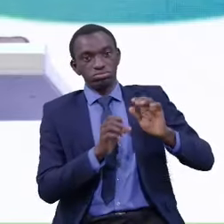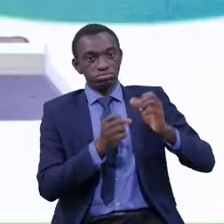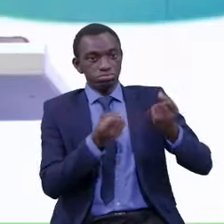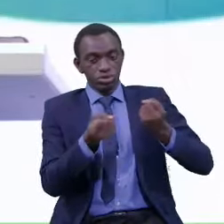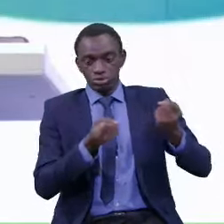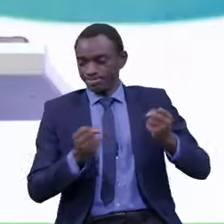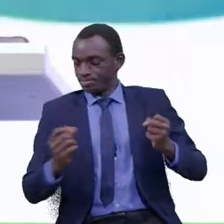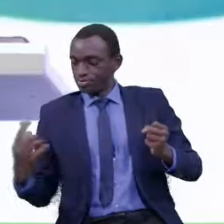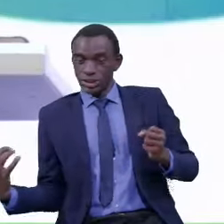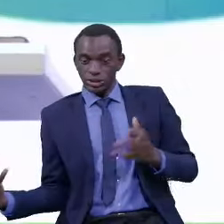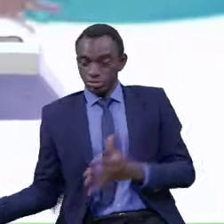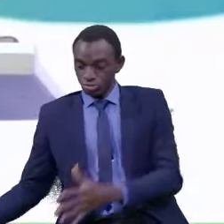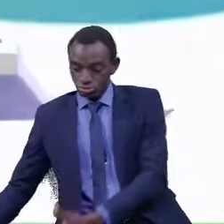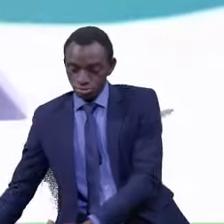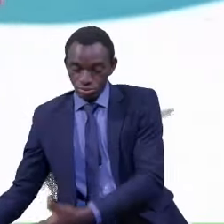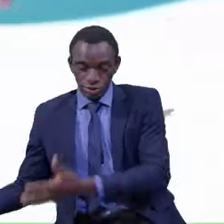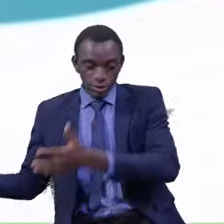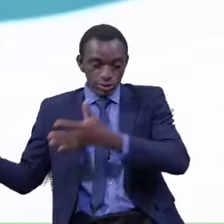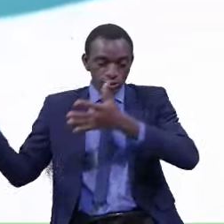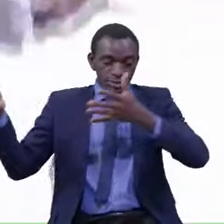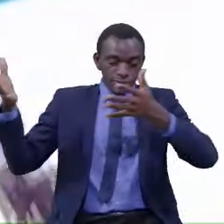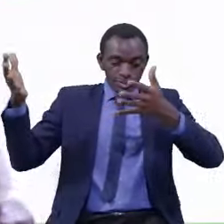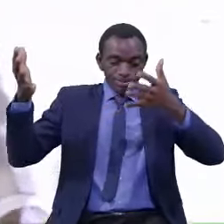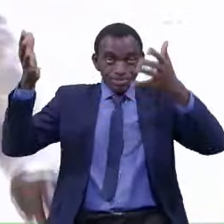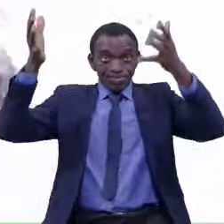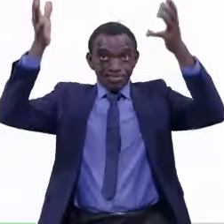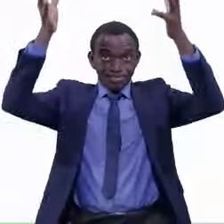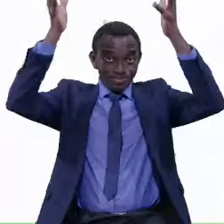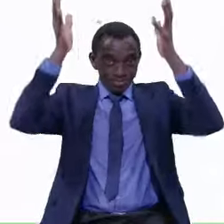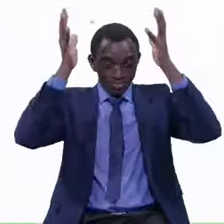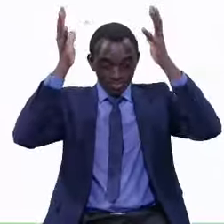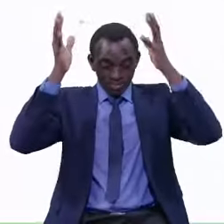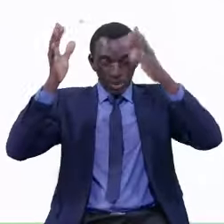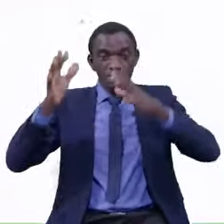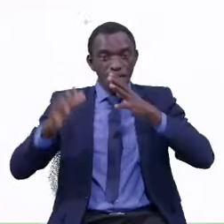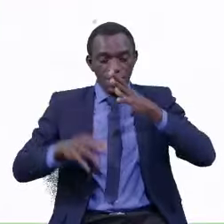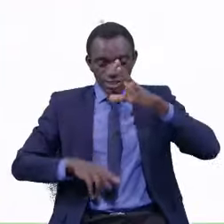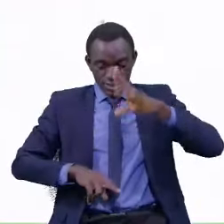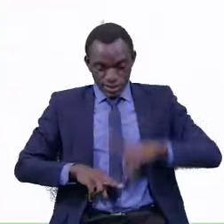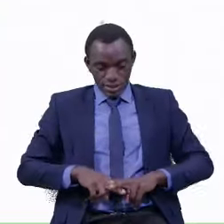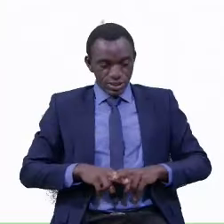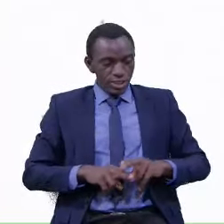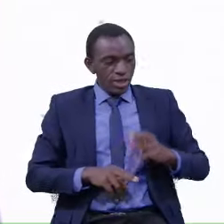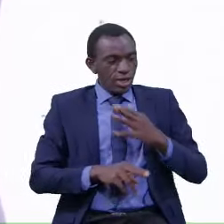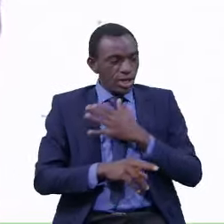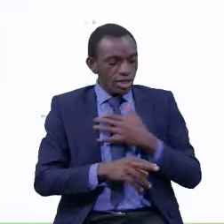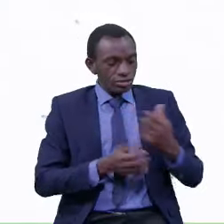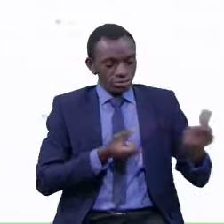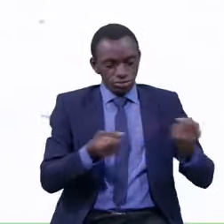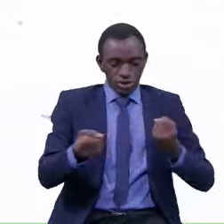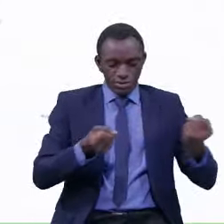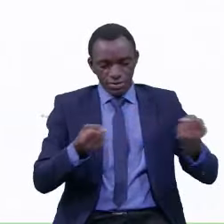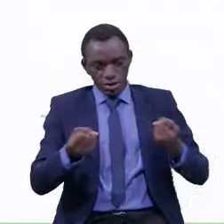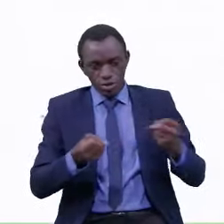But the driver was driving on and driving on. And she just, the driver looked back.